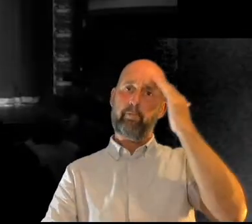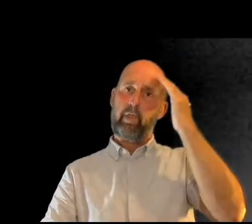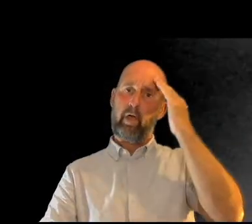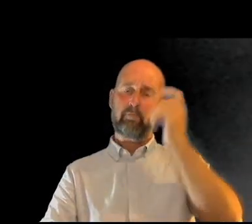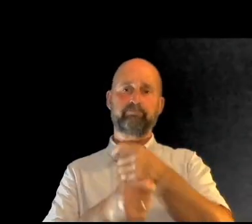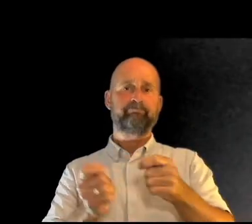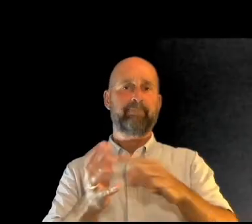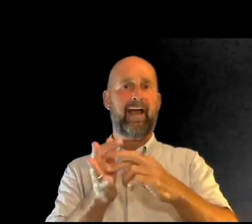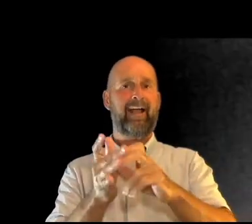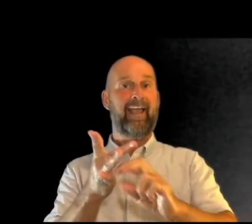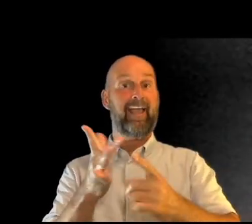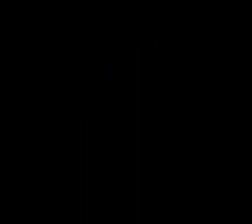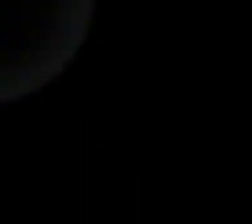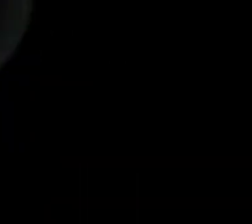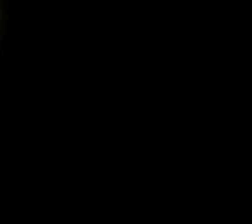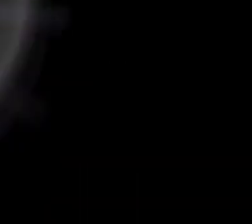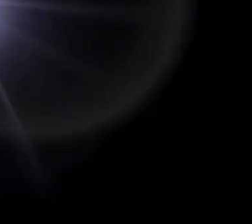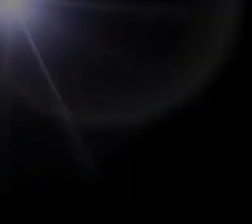Arcadia.